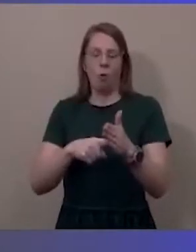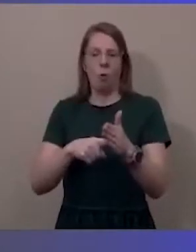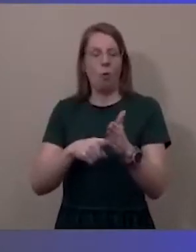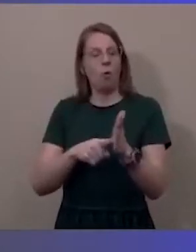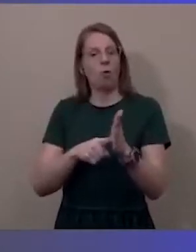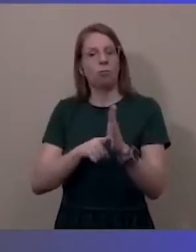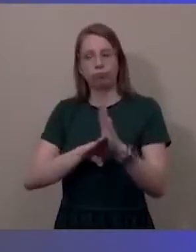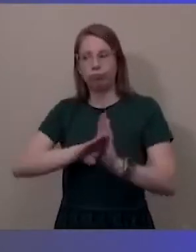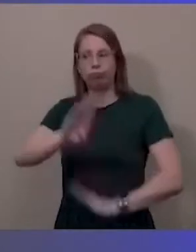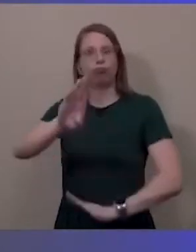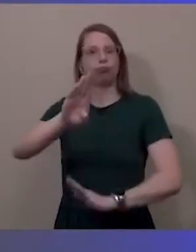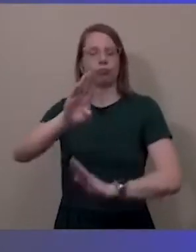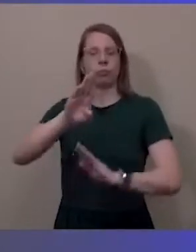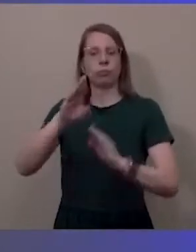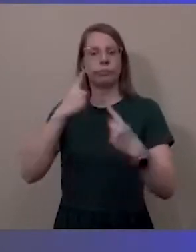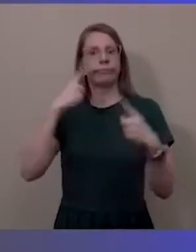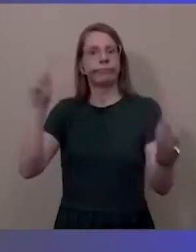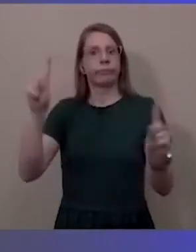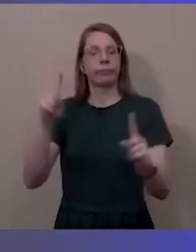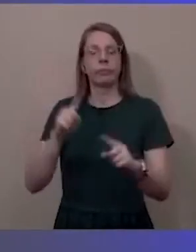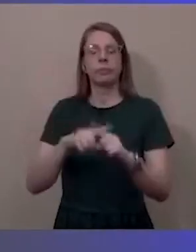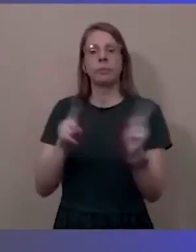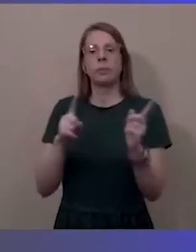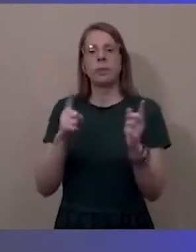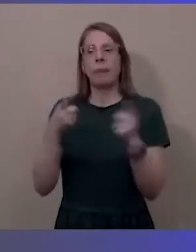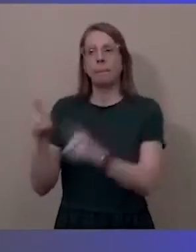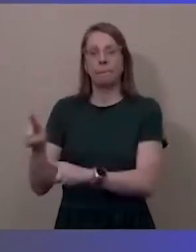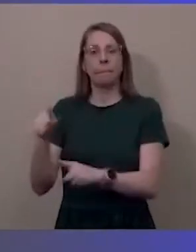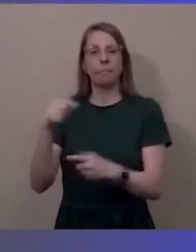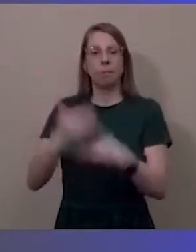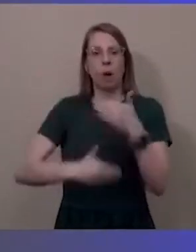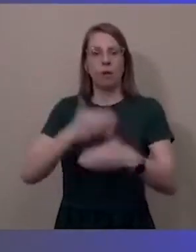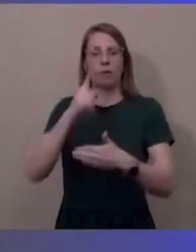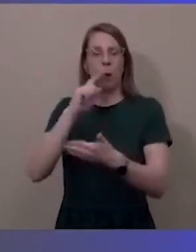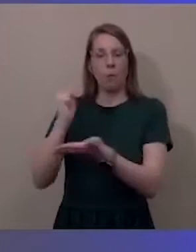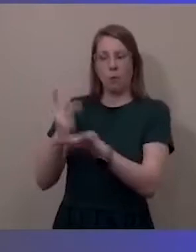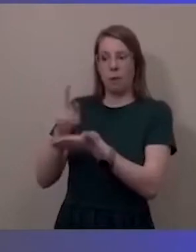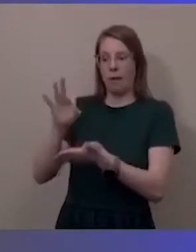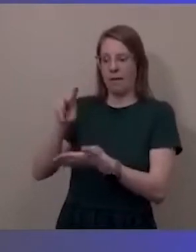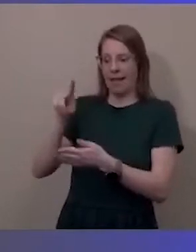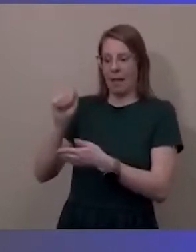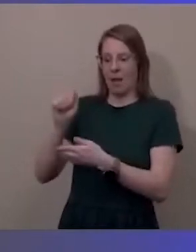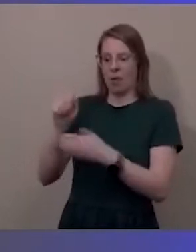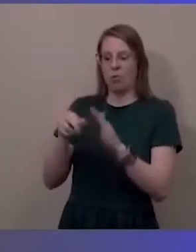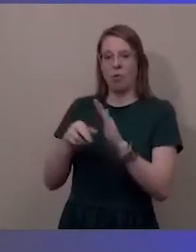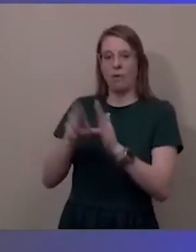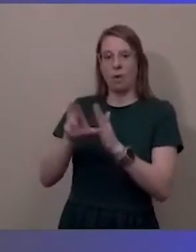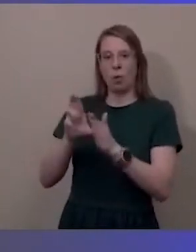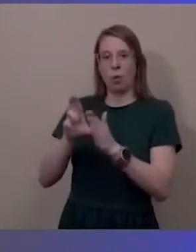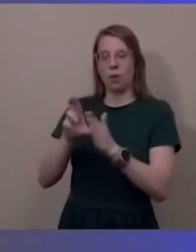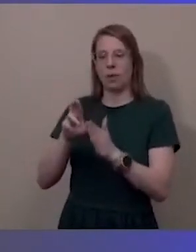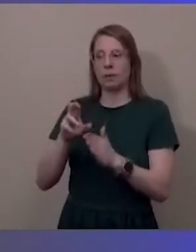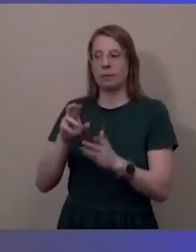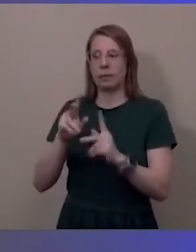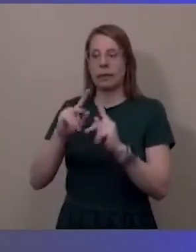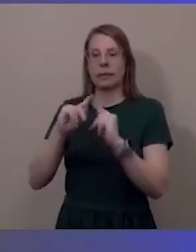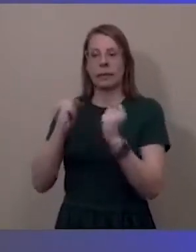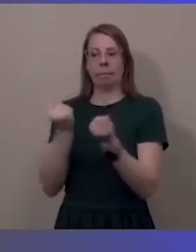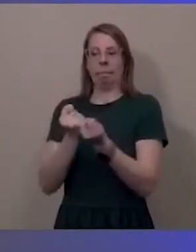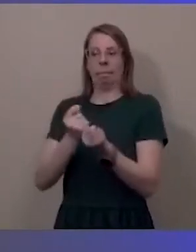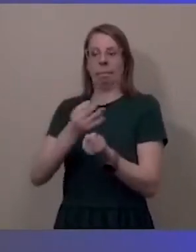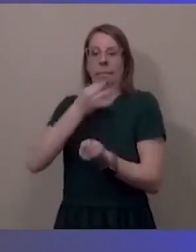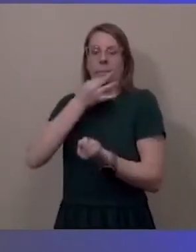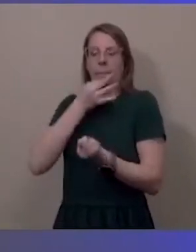benefits, but what happens in this process of approval is the FDA reviews it, a team of experts review it, and